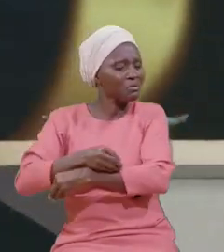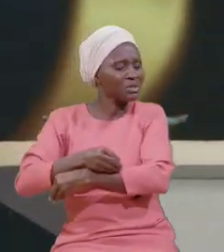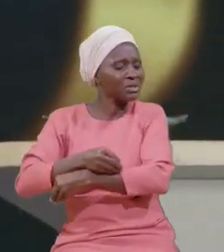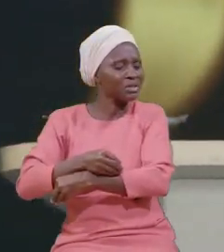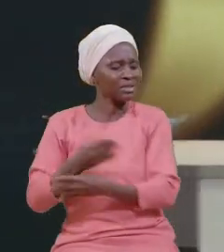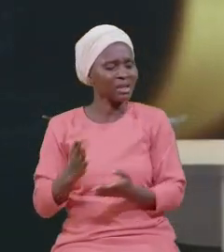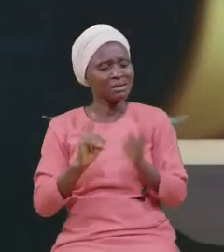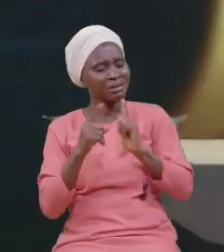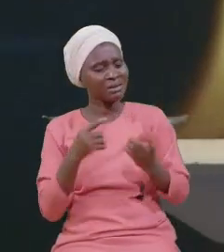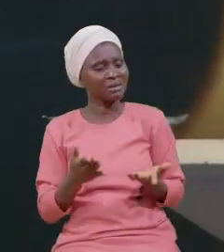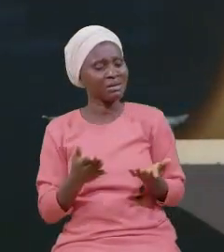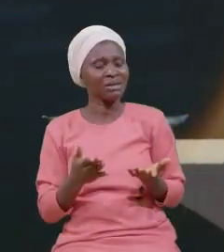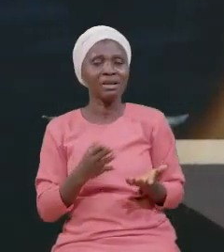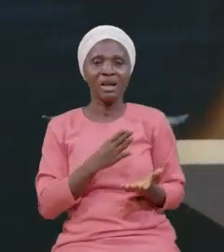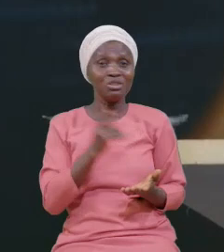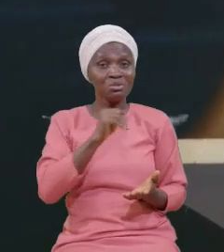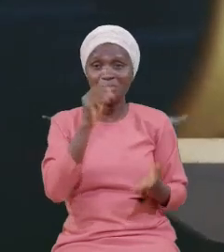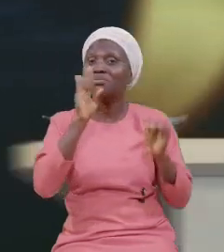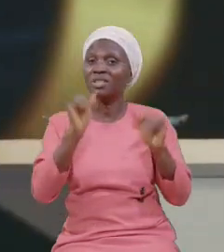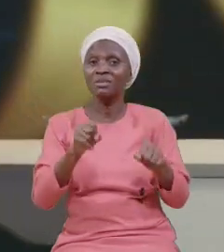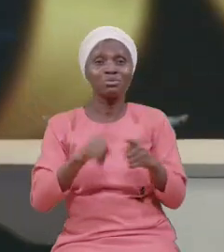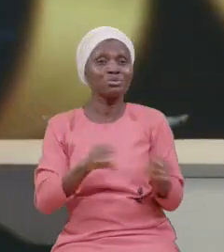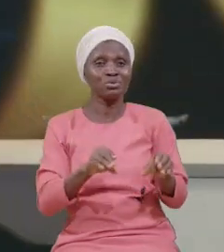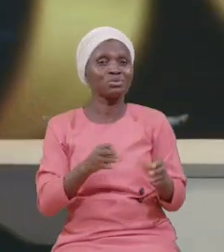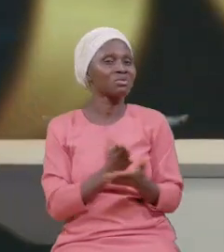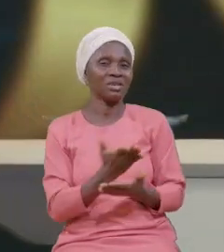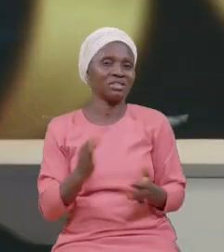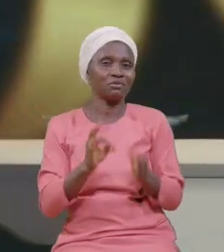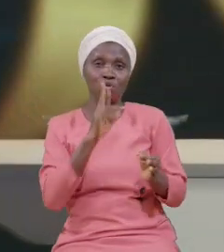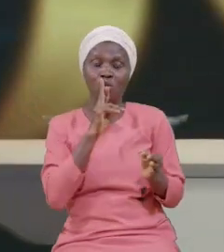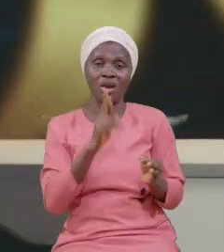the ground and do anything, everything.